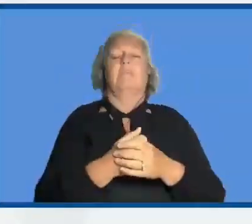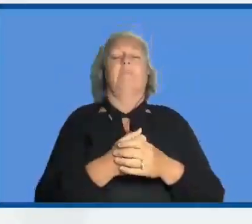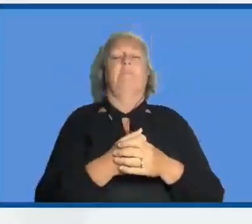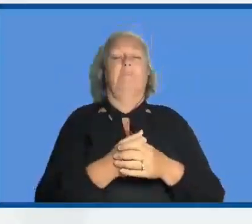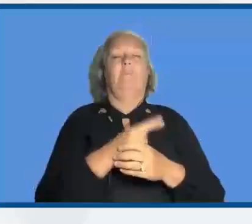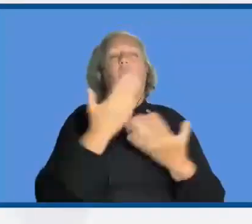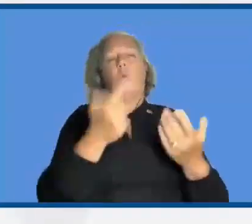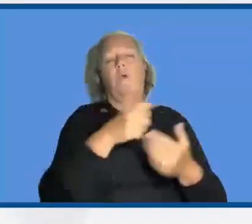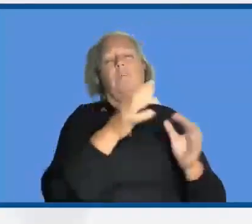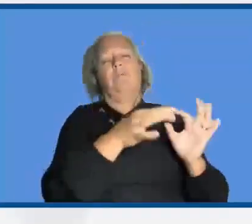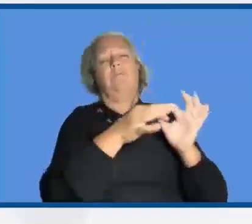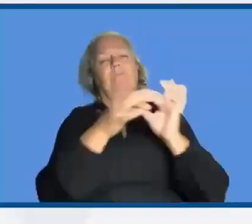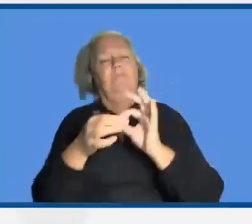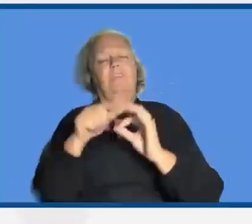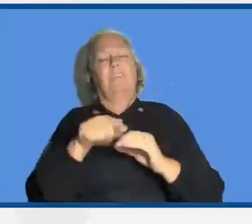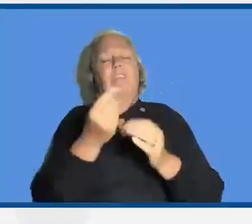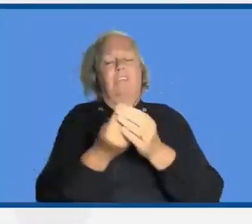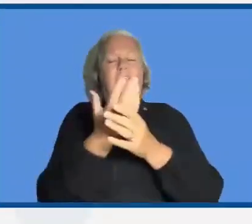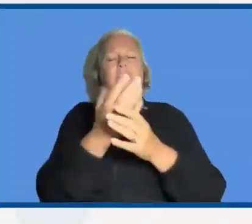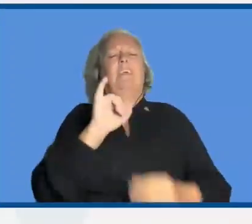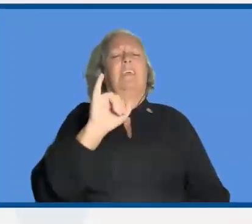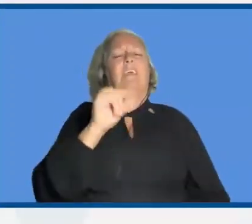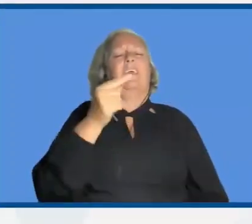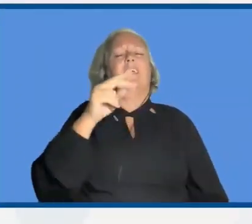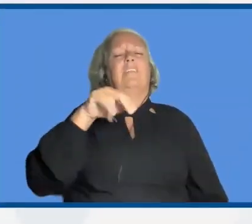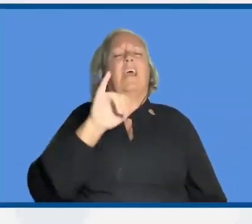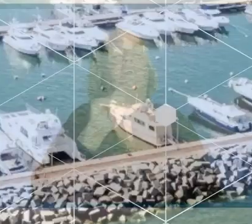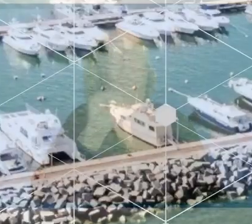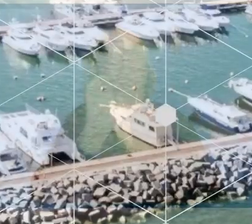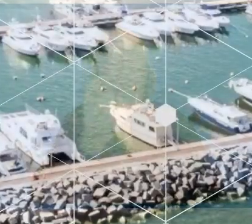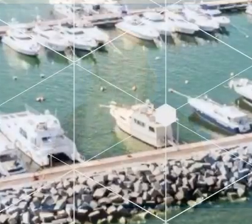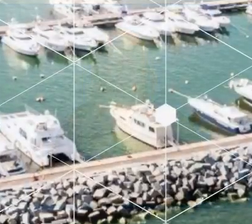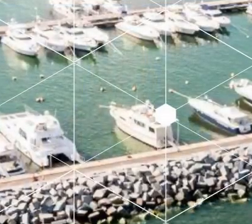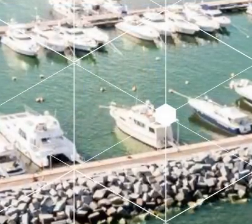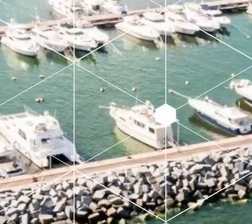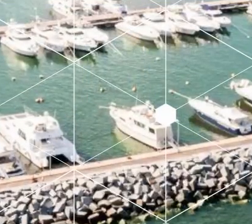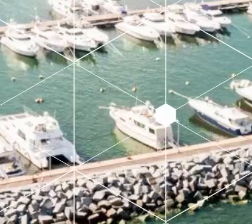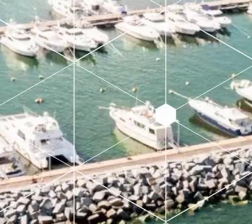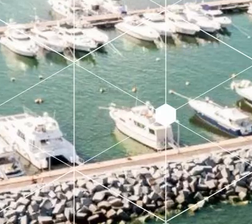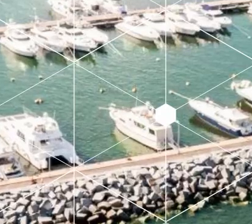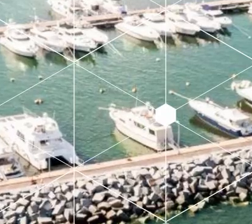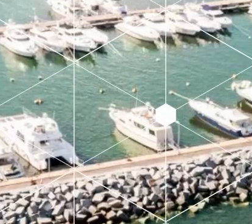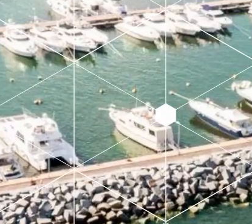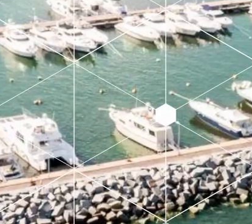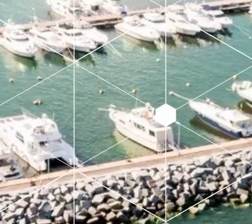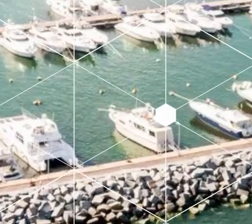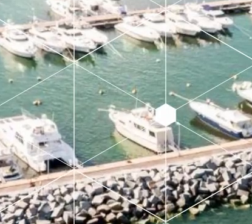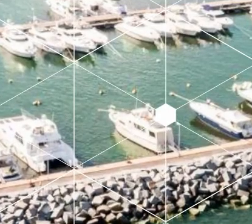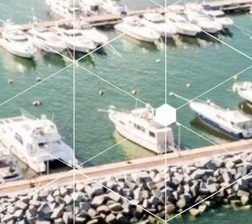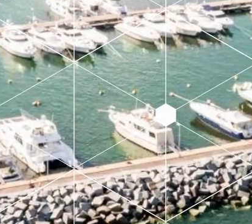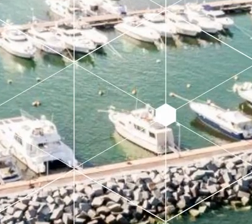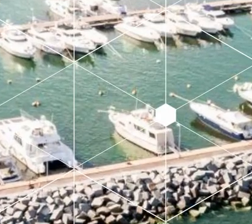Ignite stage. Good evening, and we'll get together in few minutes. Thank you very much.